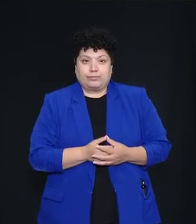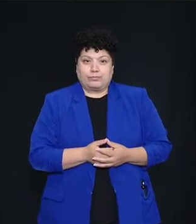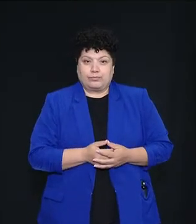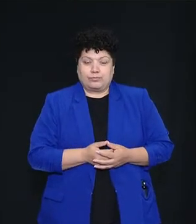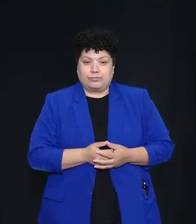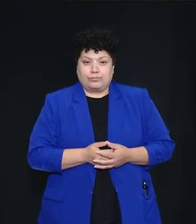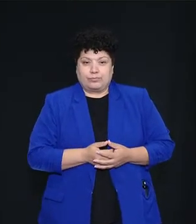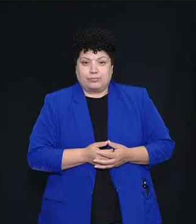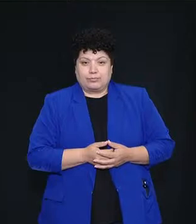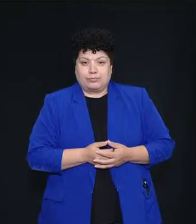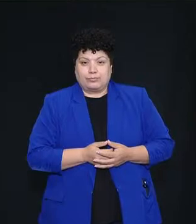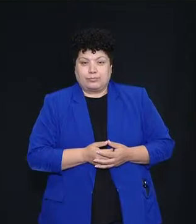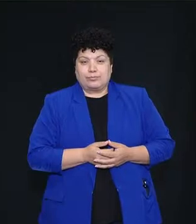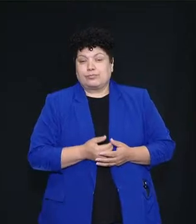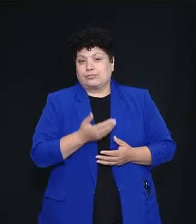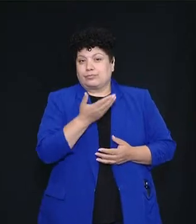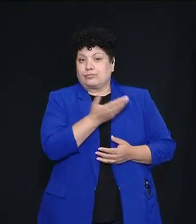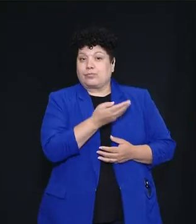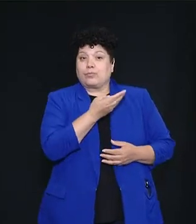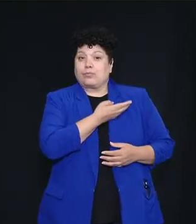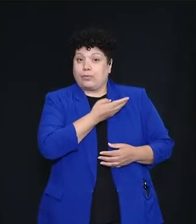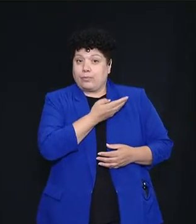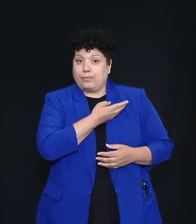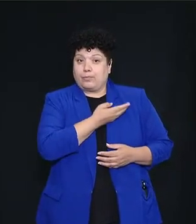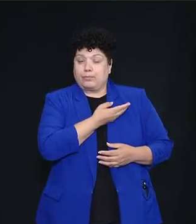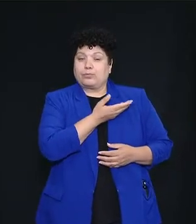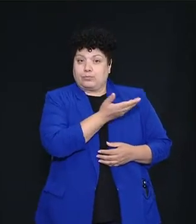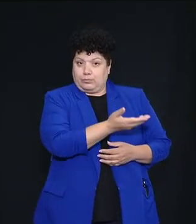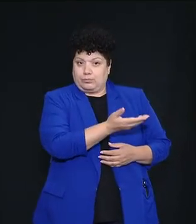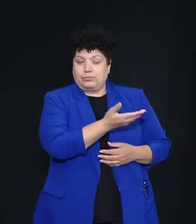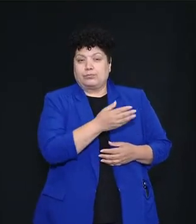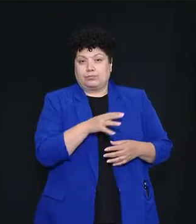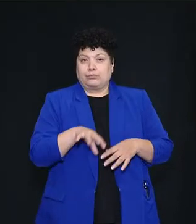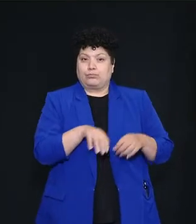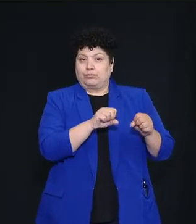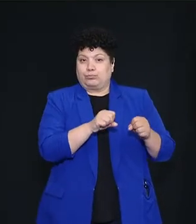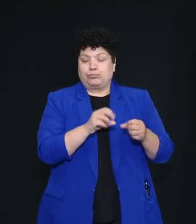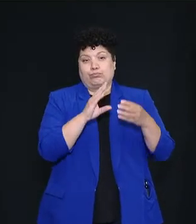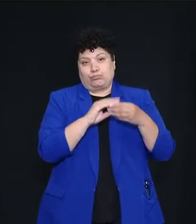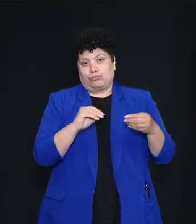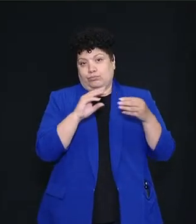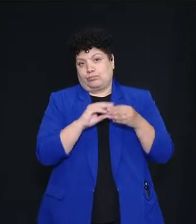would now invite His Holiness Pope Francis to give his speech.